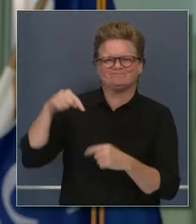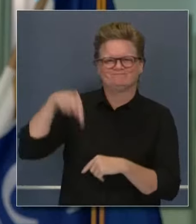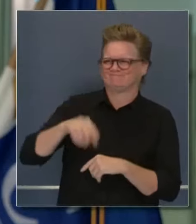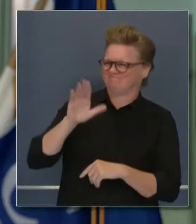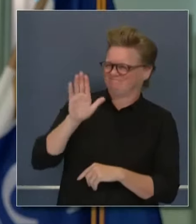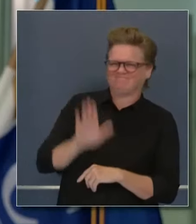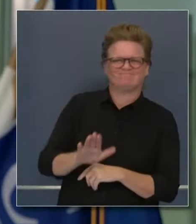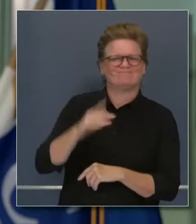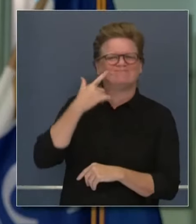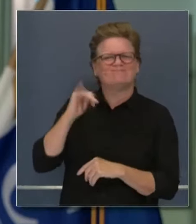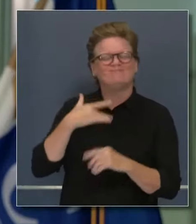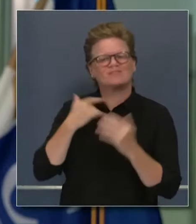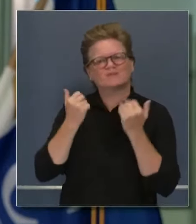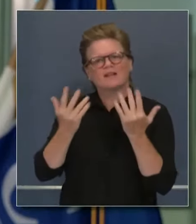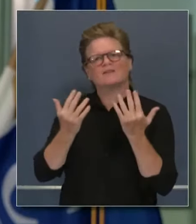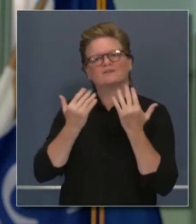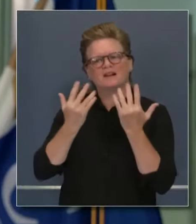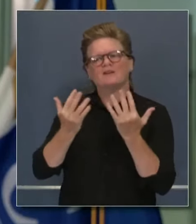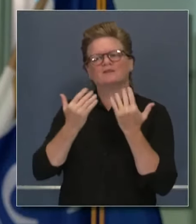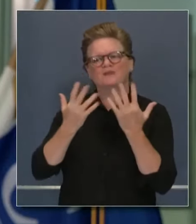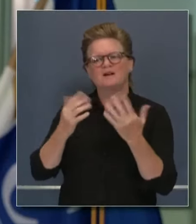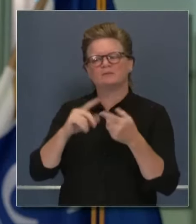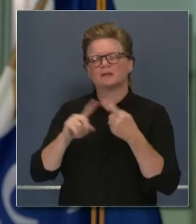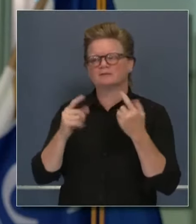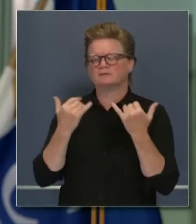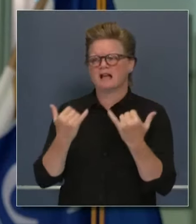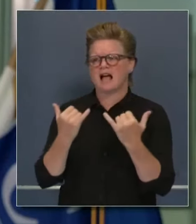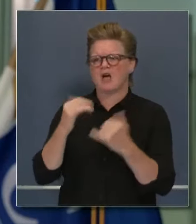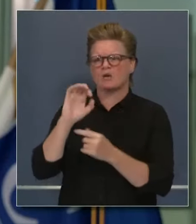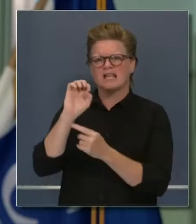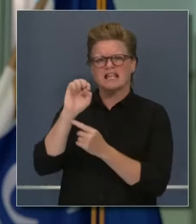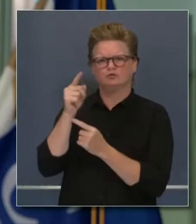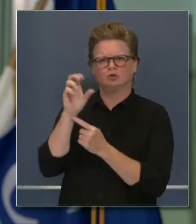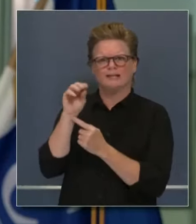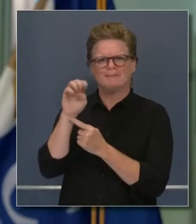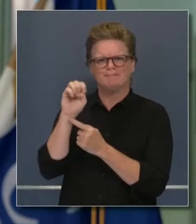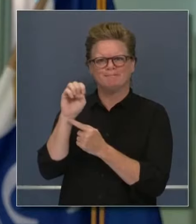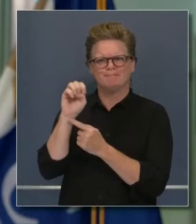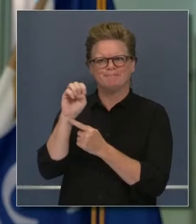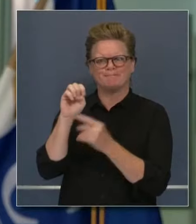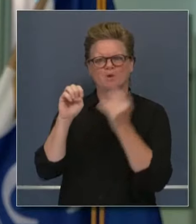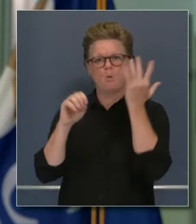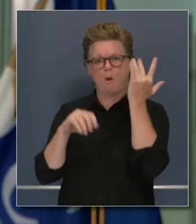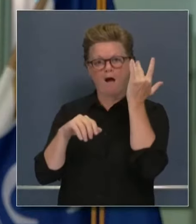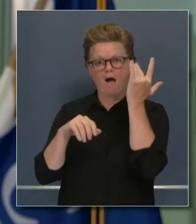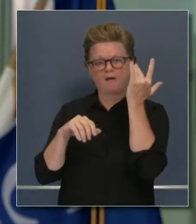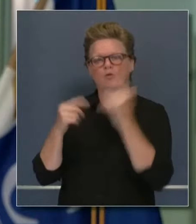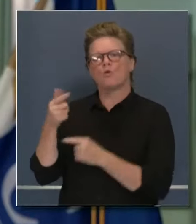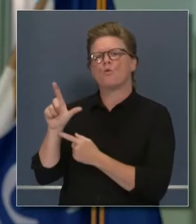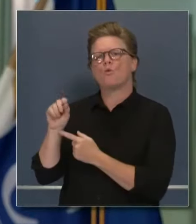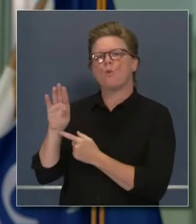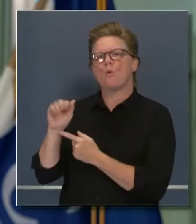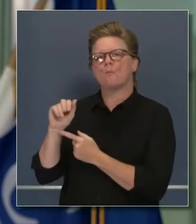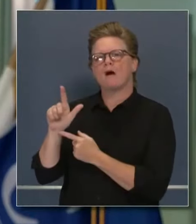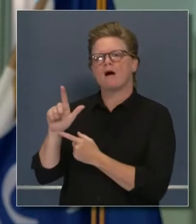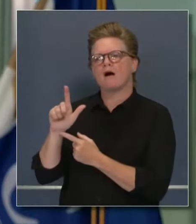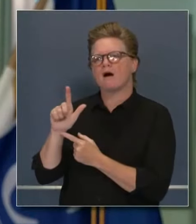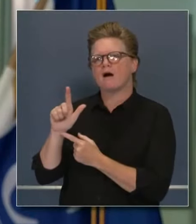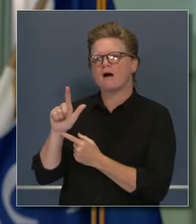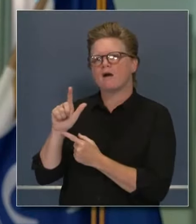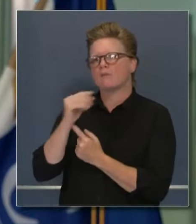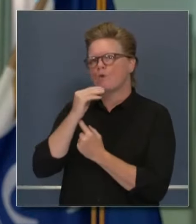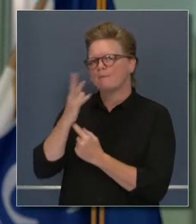the extreme fire events that we believe are climate-induced, that require new approach and a different frame